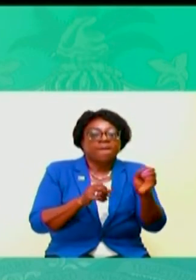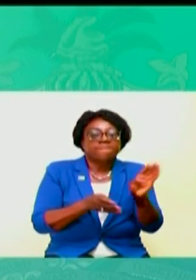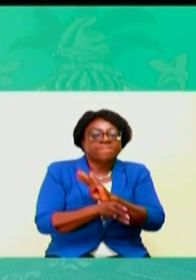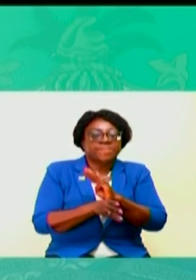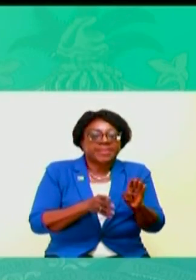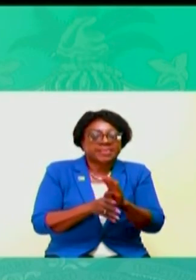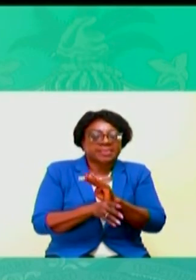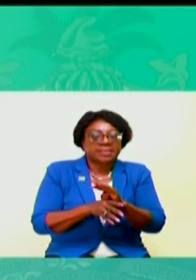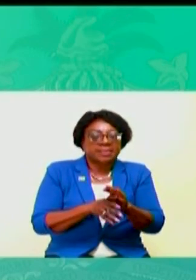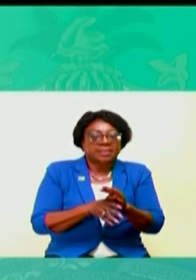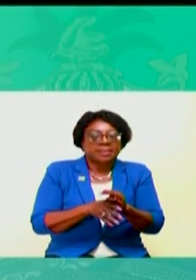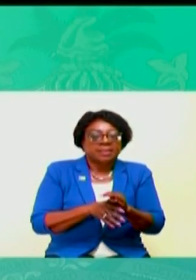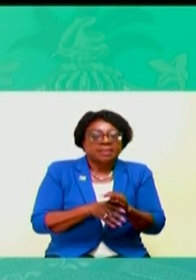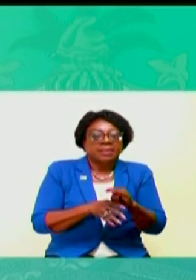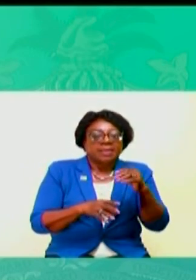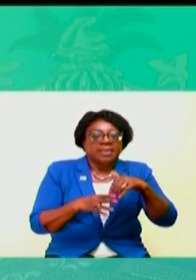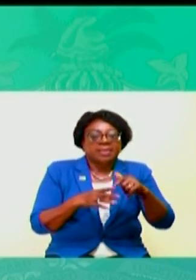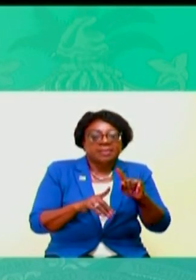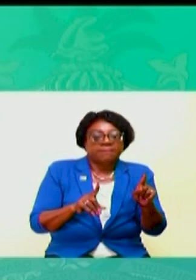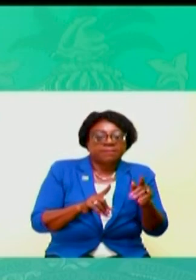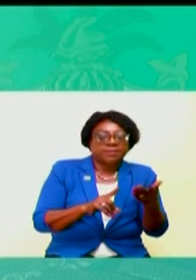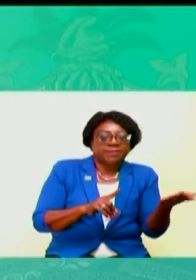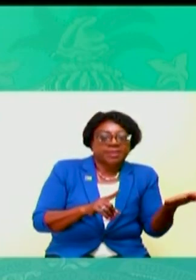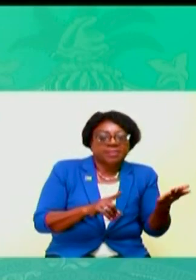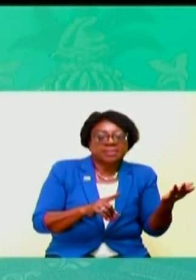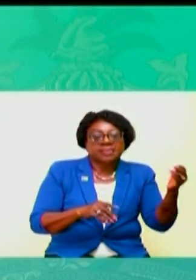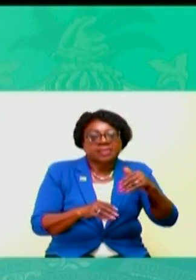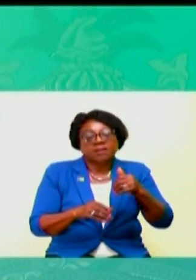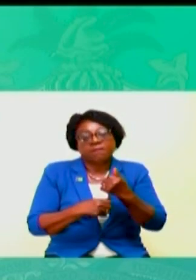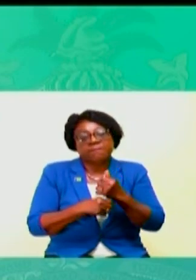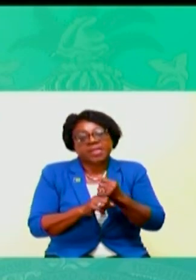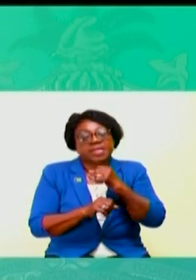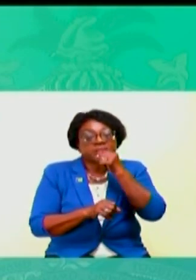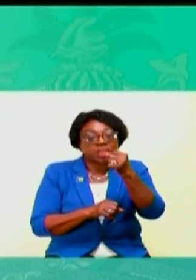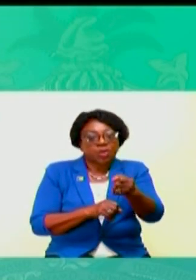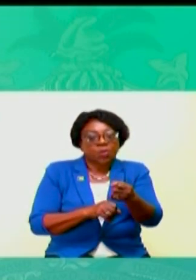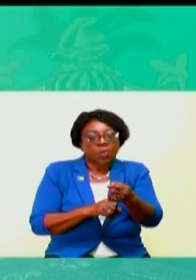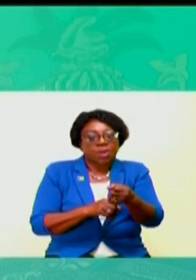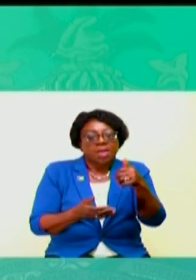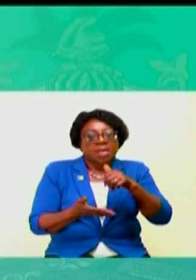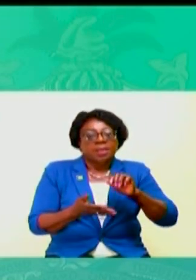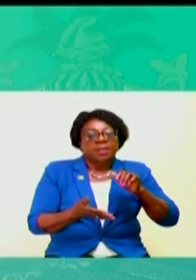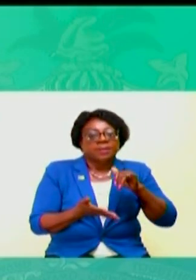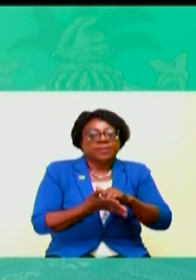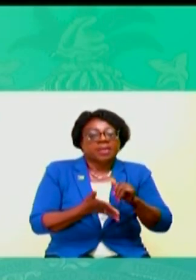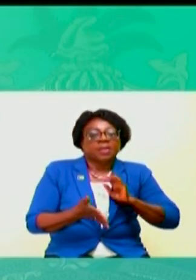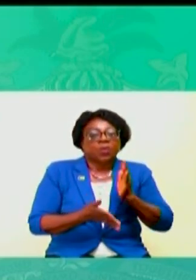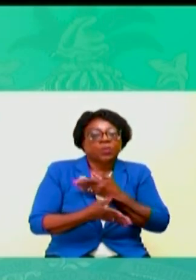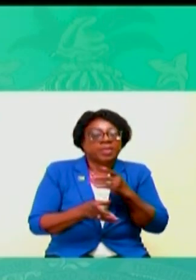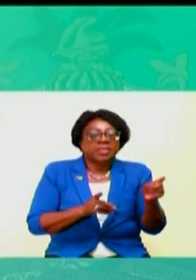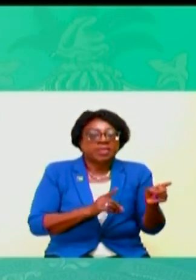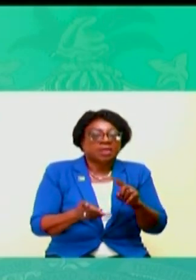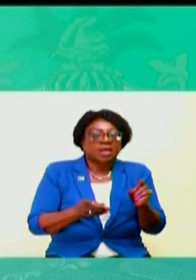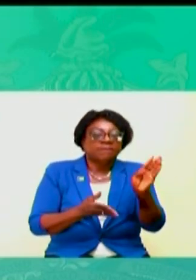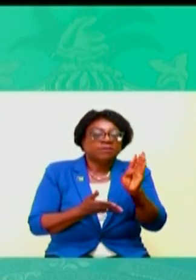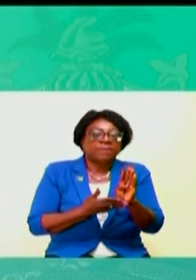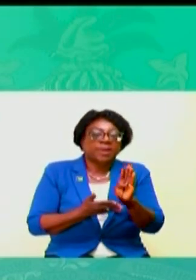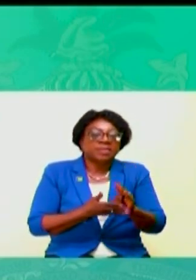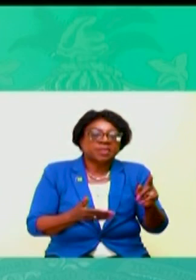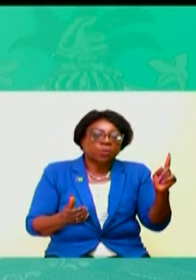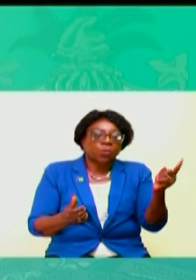placing undue influence in cases, instead of ensuring that we did not have to budget once